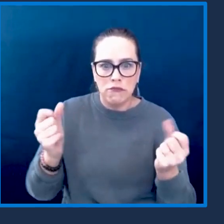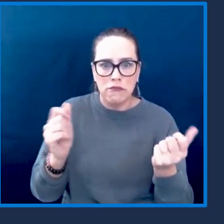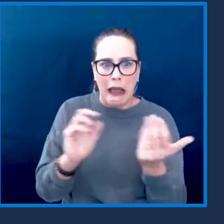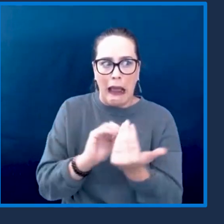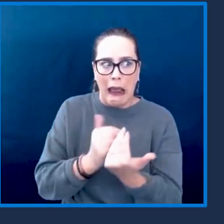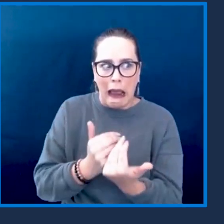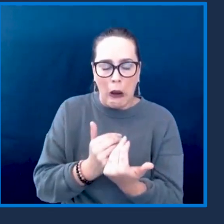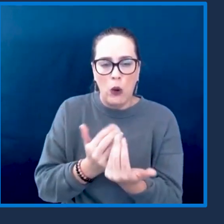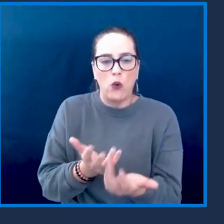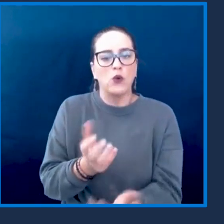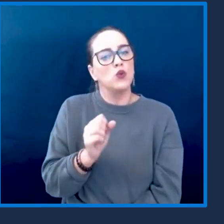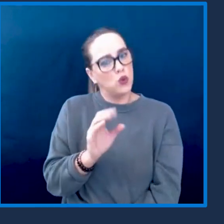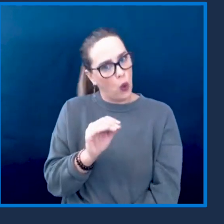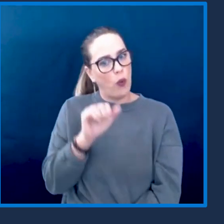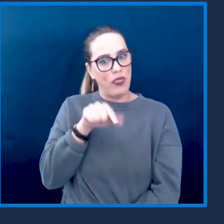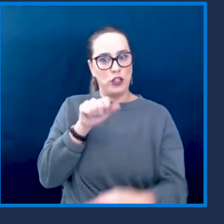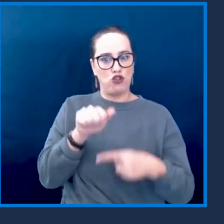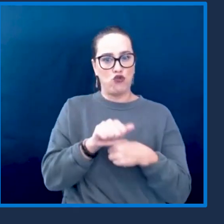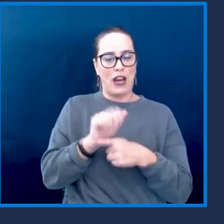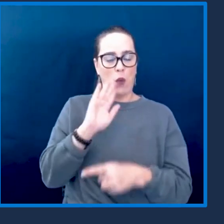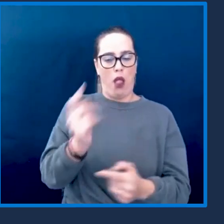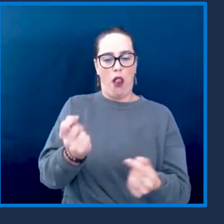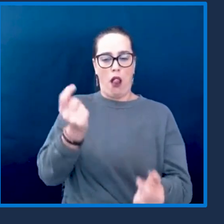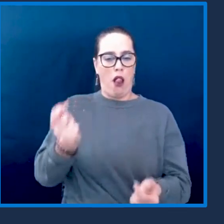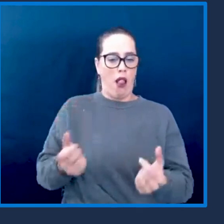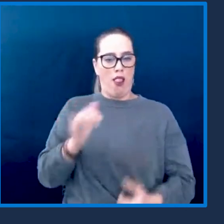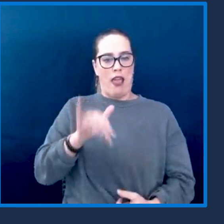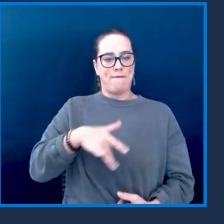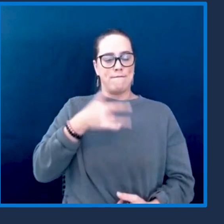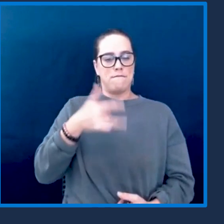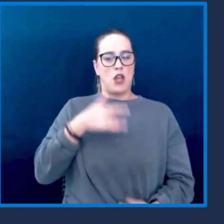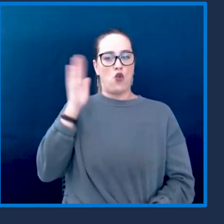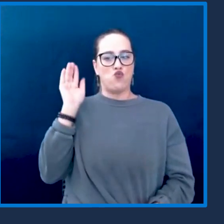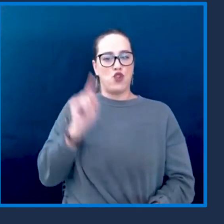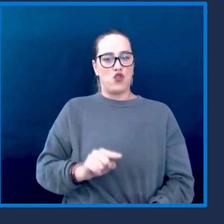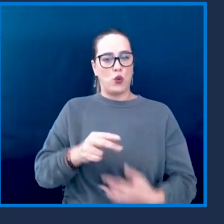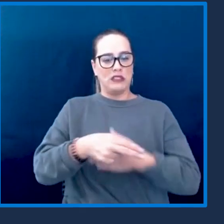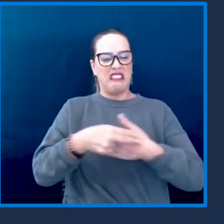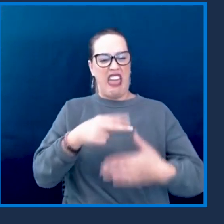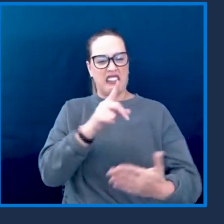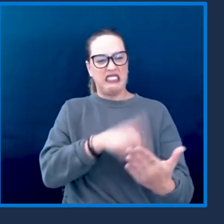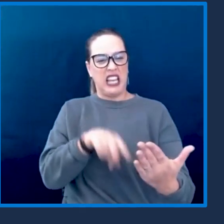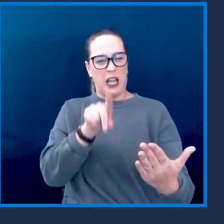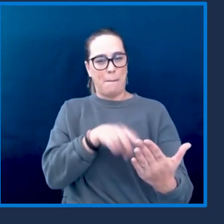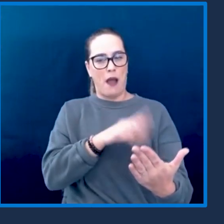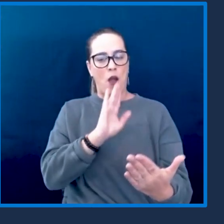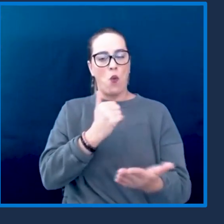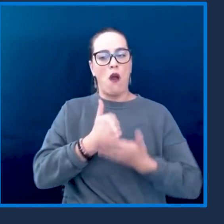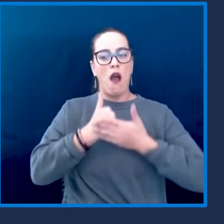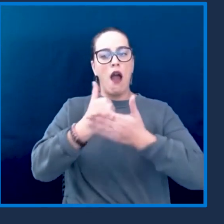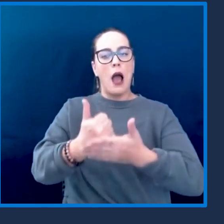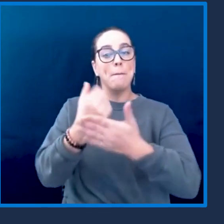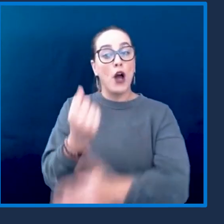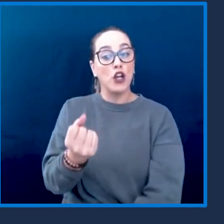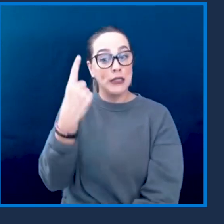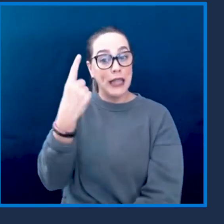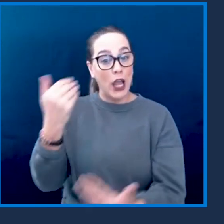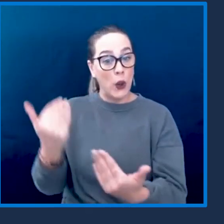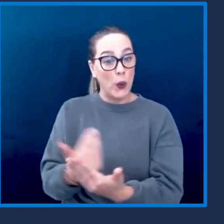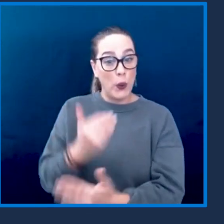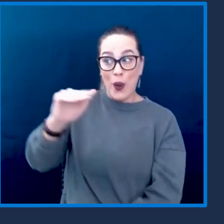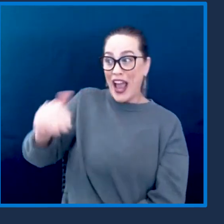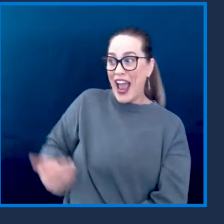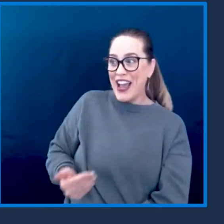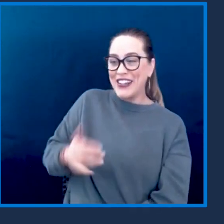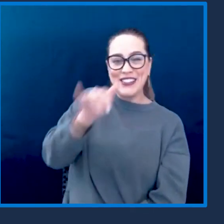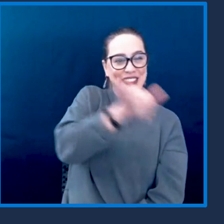And so by doing this training, we can dispel those stereotypes, reduce that stigma, and help them understand that the new hire is simply another